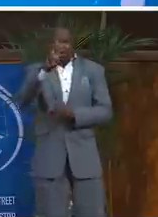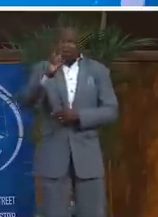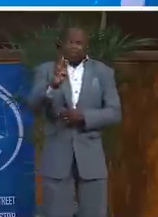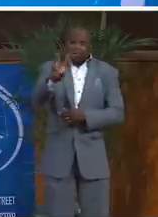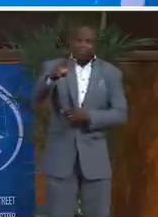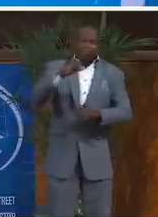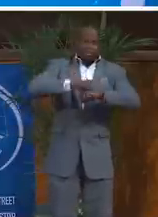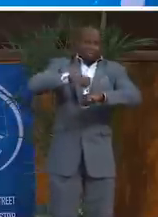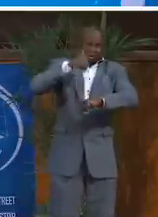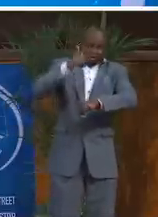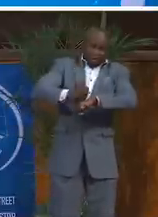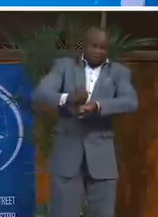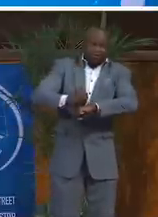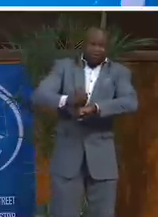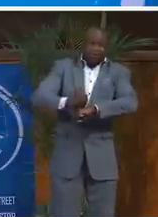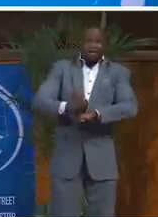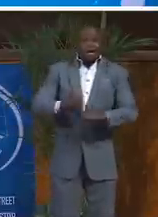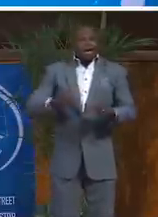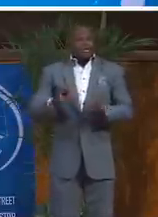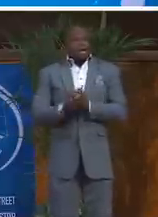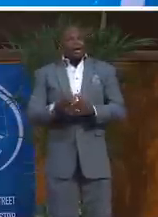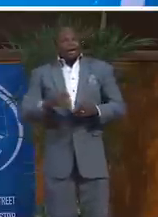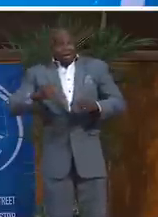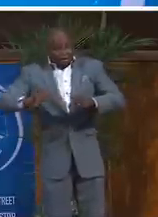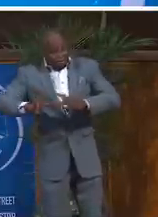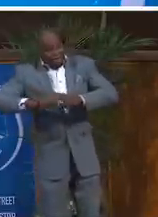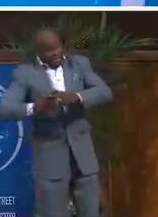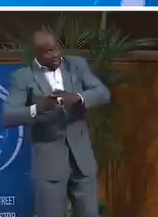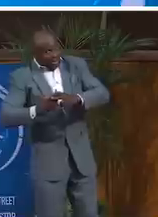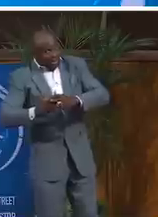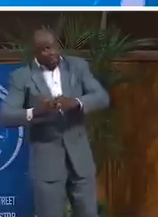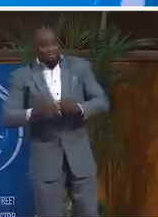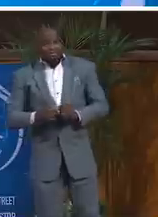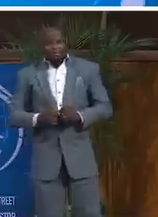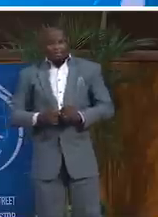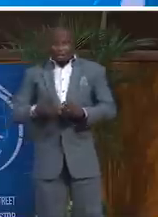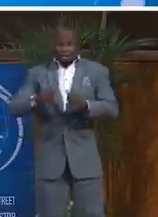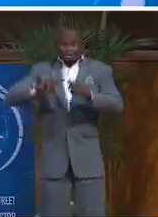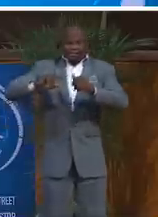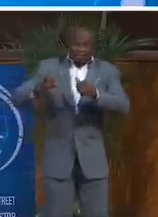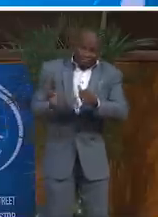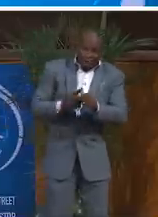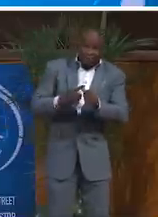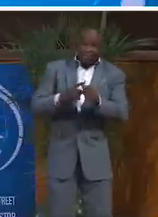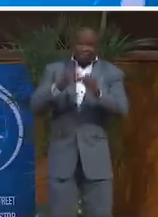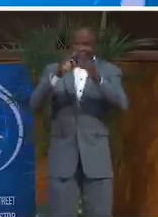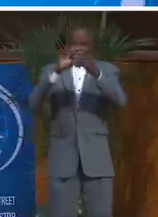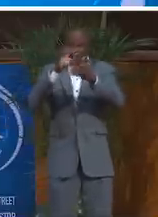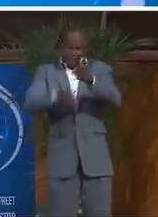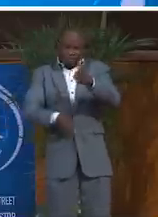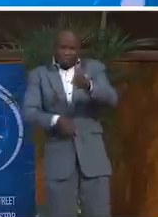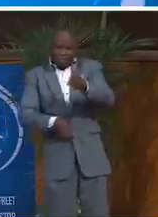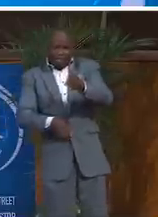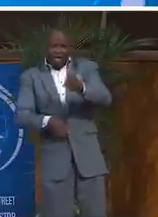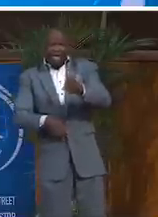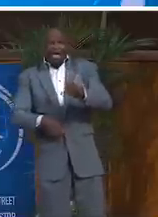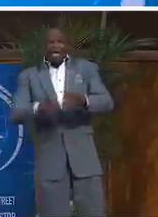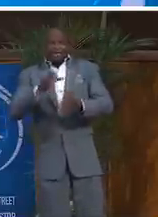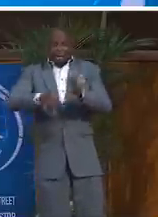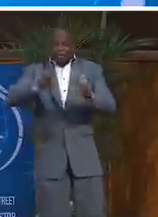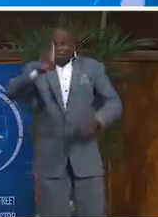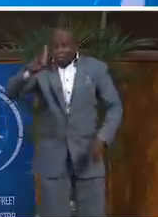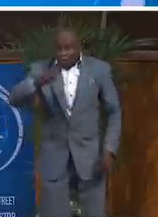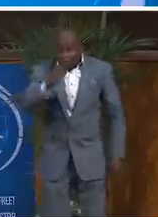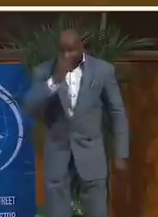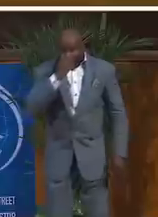is structured. That in the very beginning of the book of Revelation, chapter